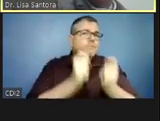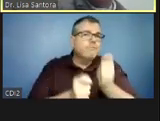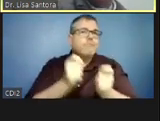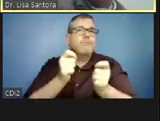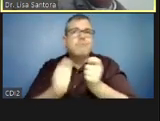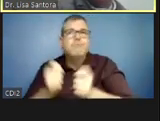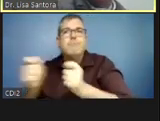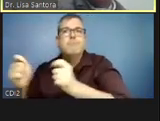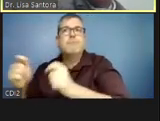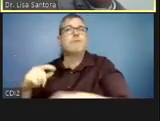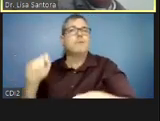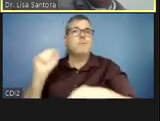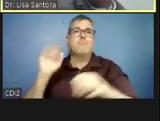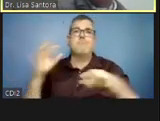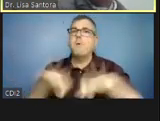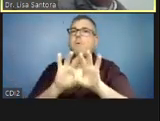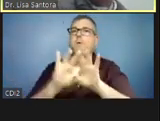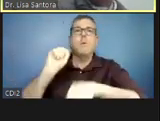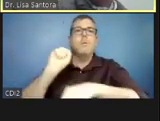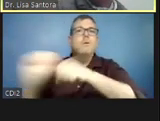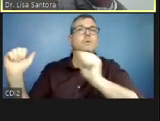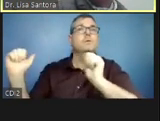success. So you can jump to the next slide.